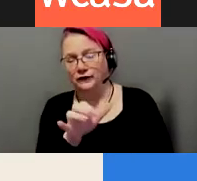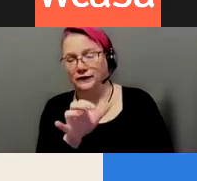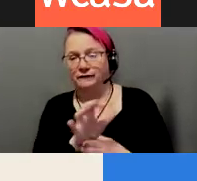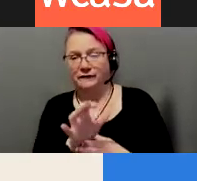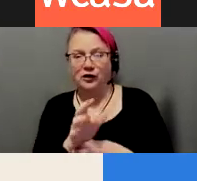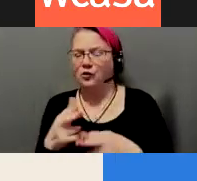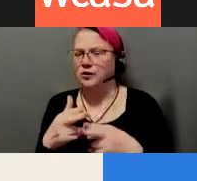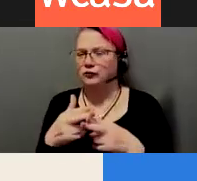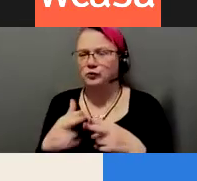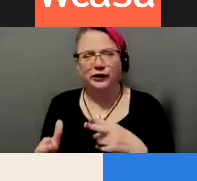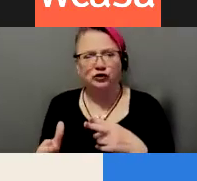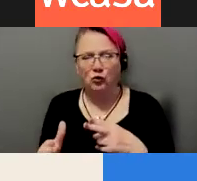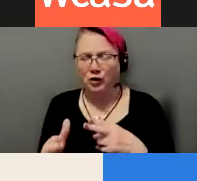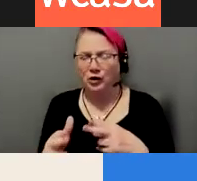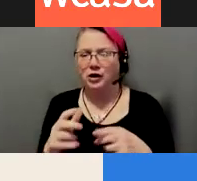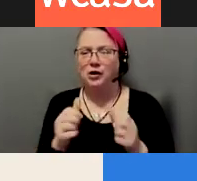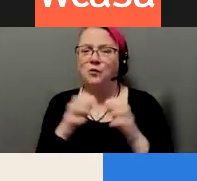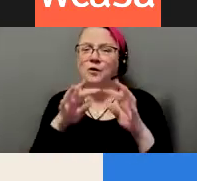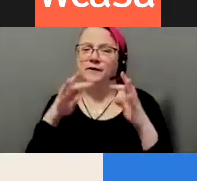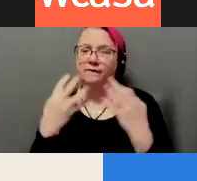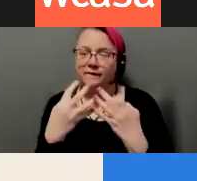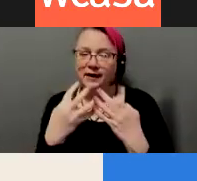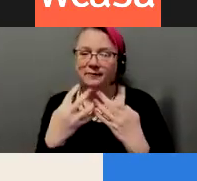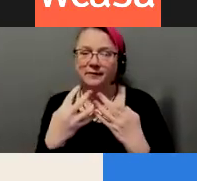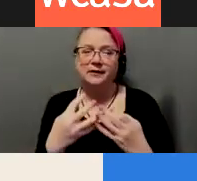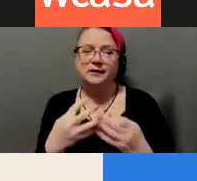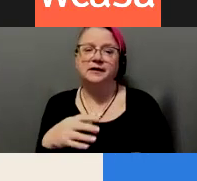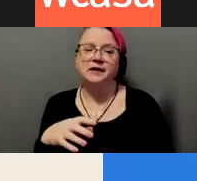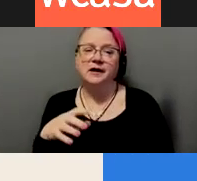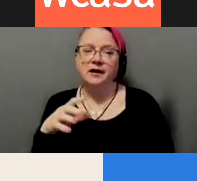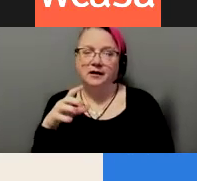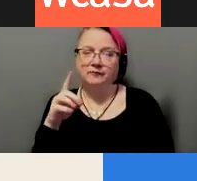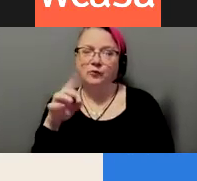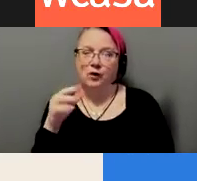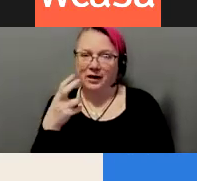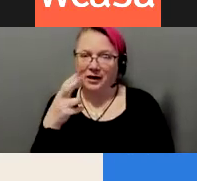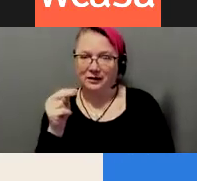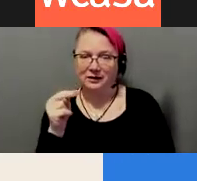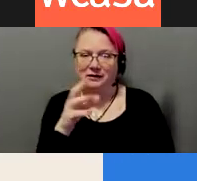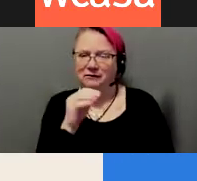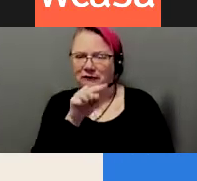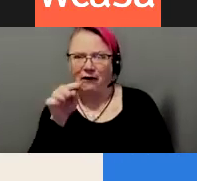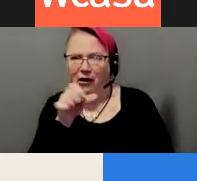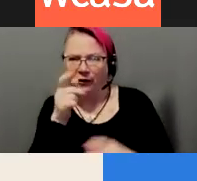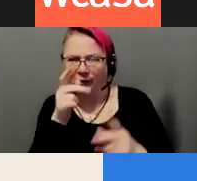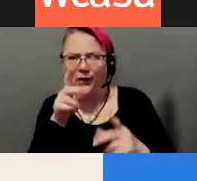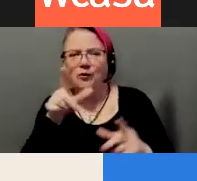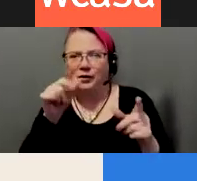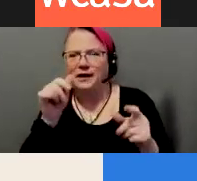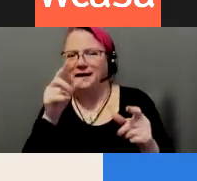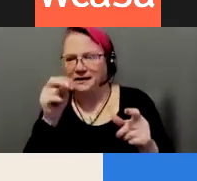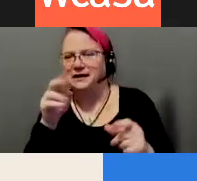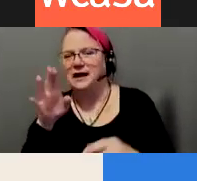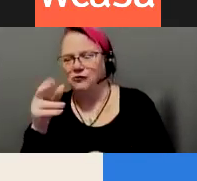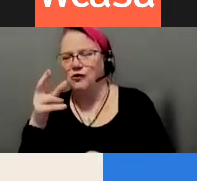short video with the families of Landon and Braden, who both died by suicide after they were victimized